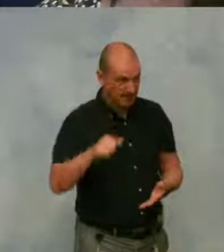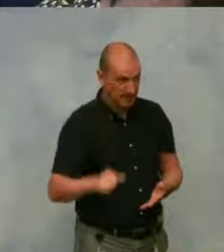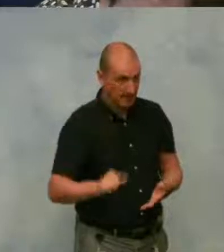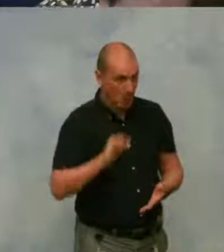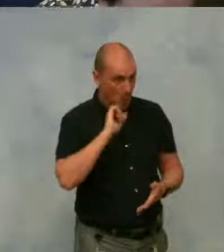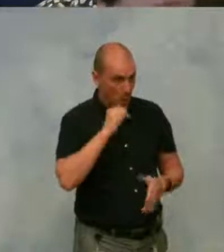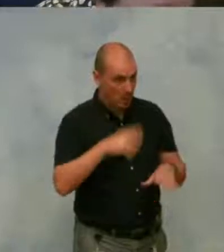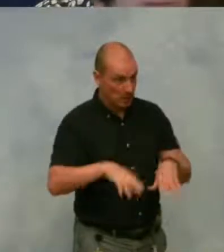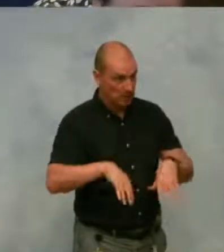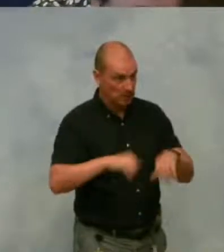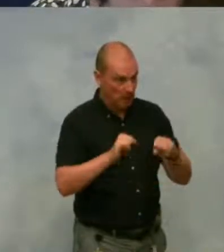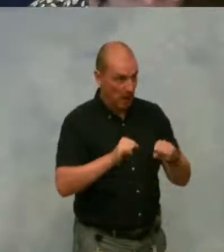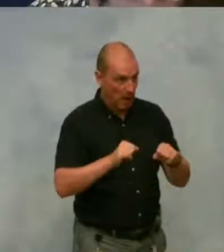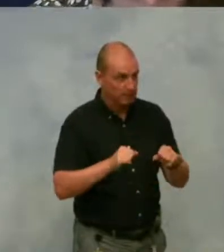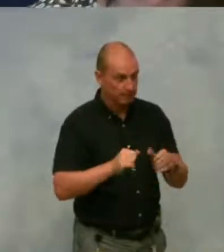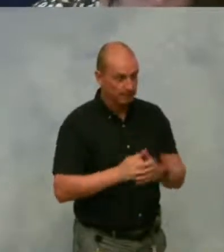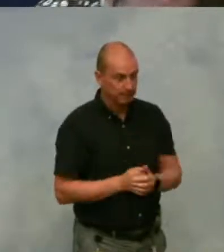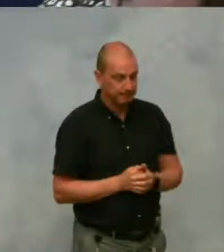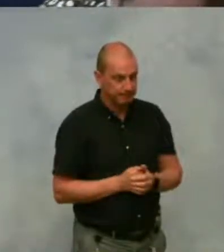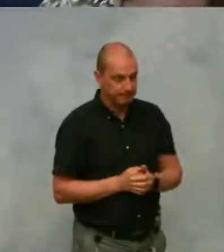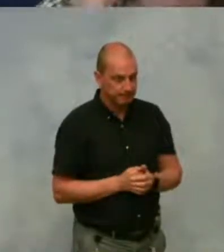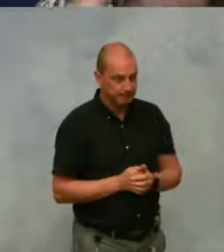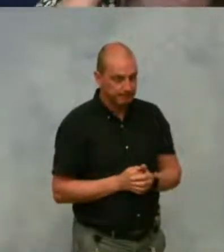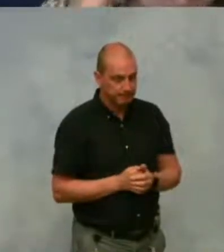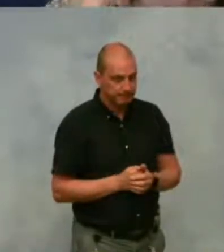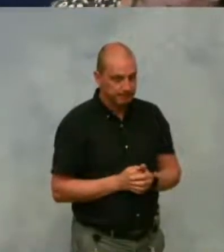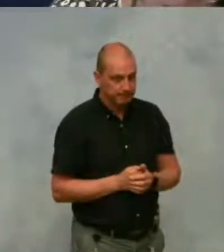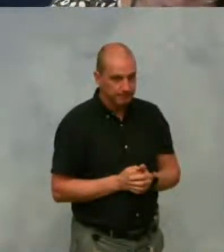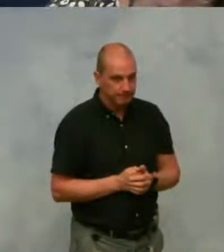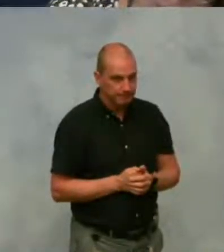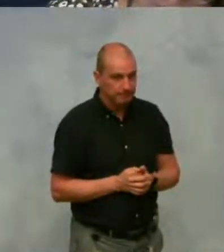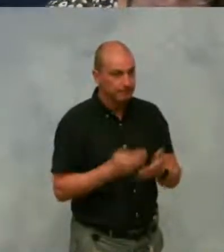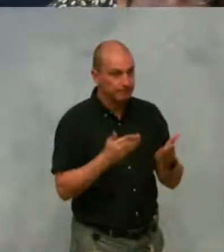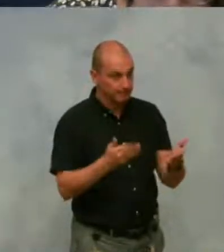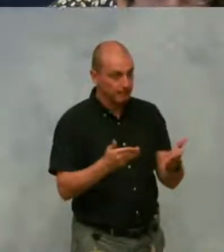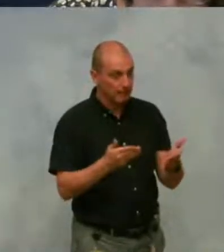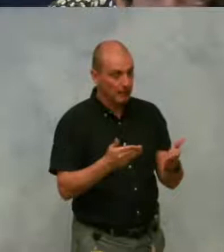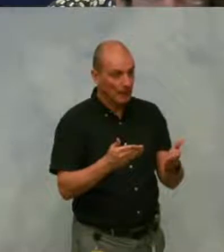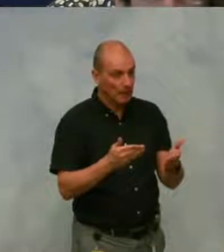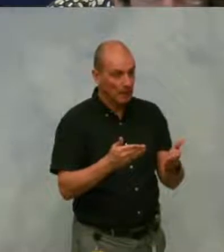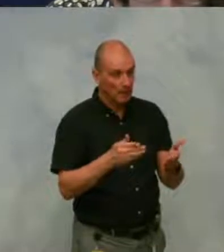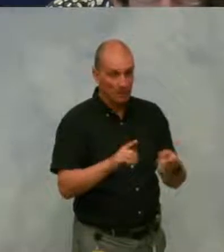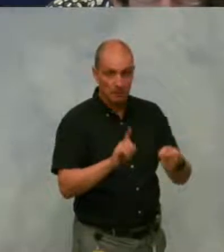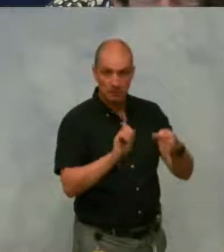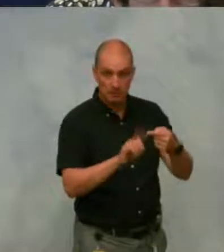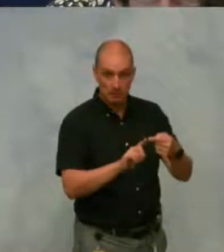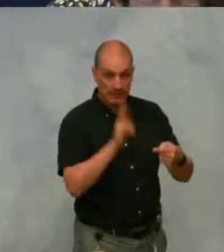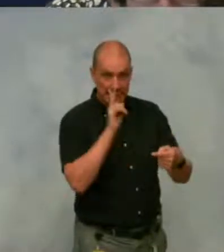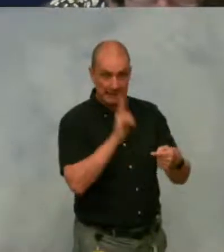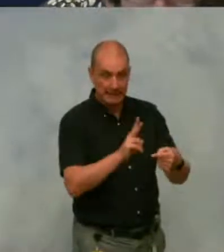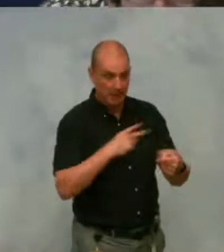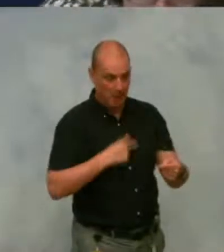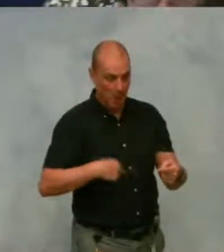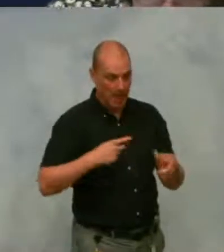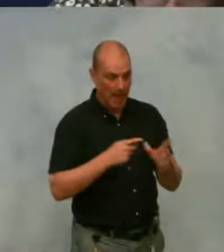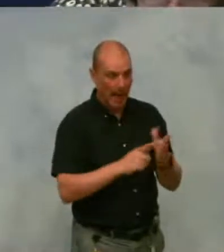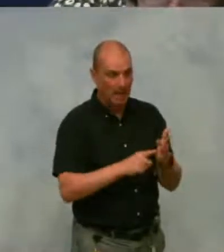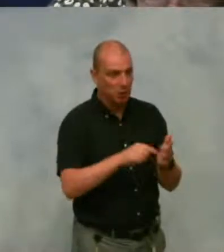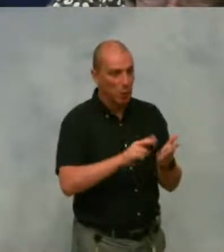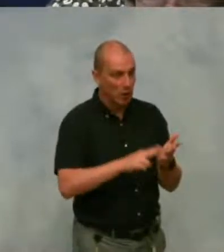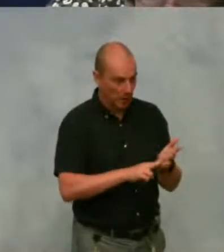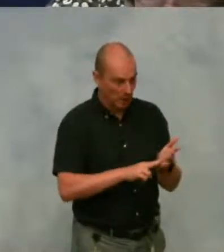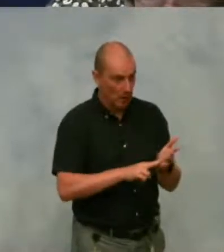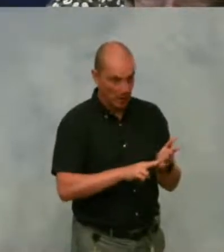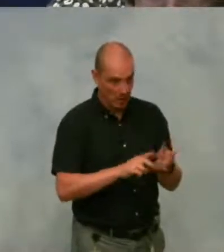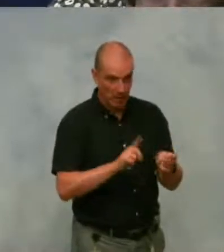on the 7th of September 2022. Okay, so I can see that we have present Councillor Allison. Do we